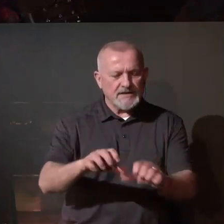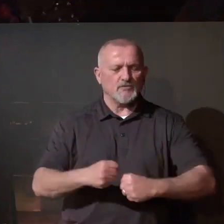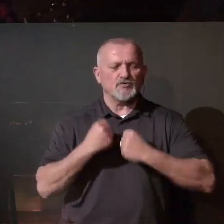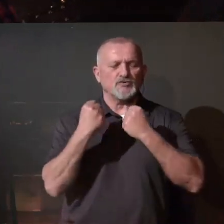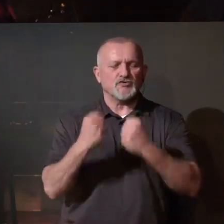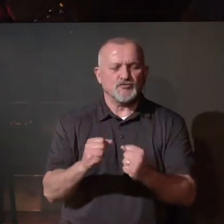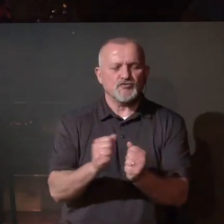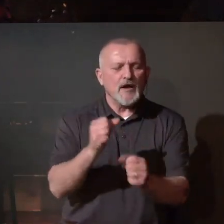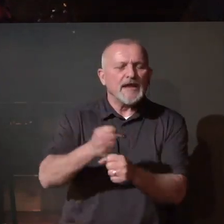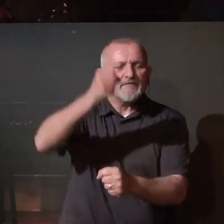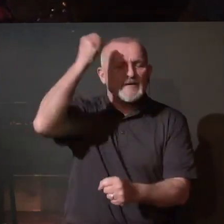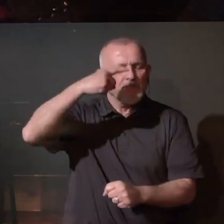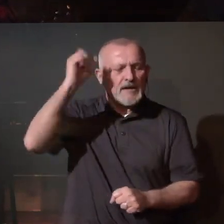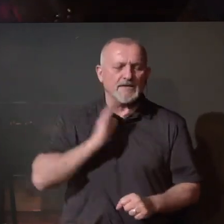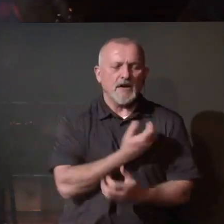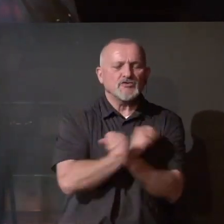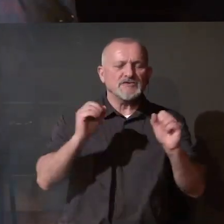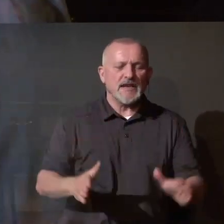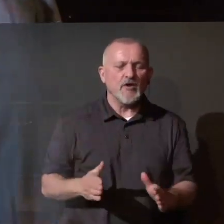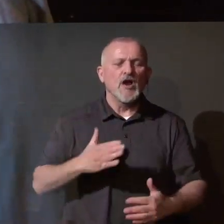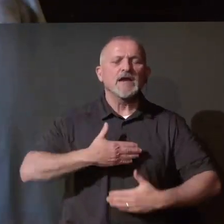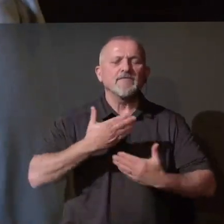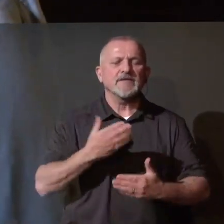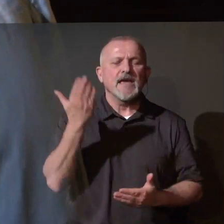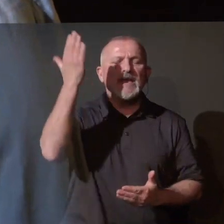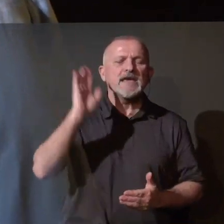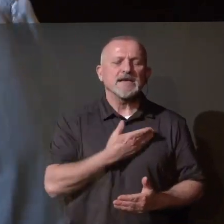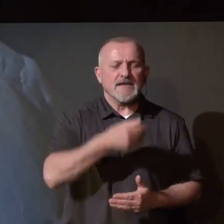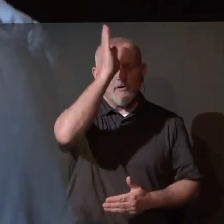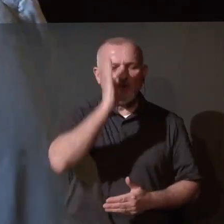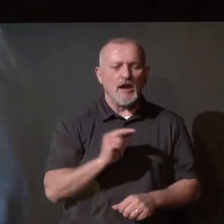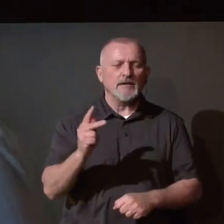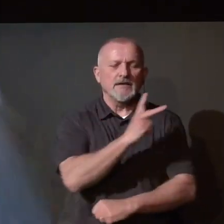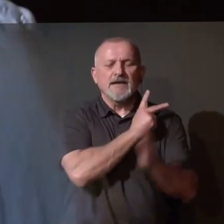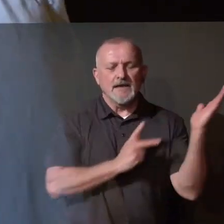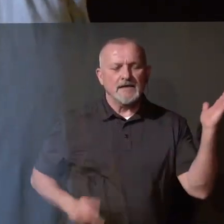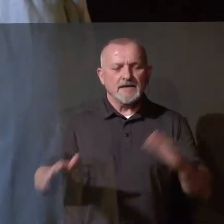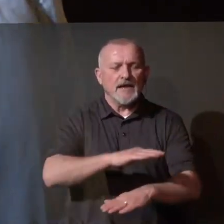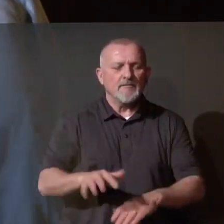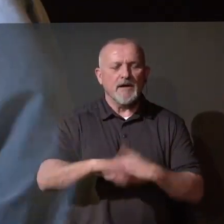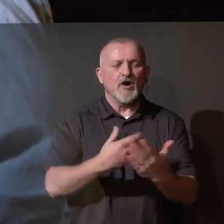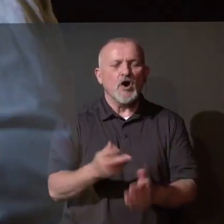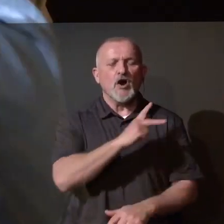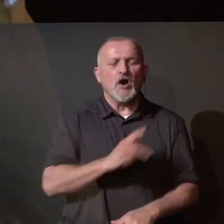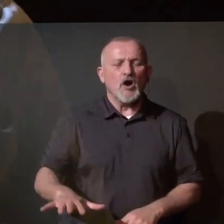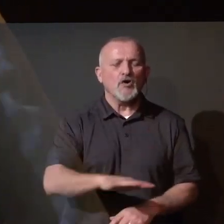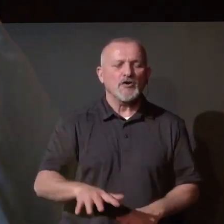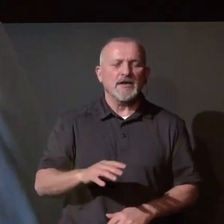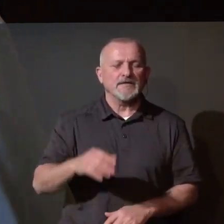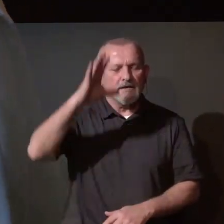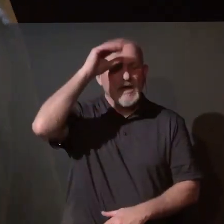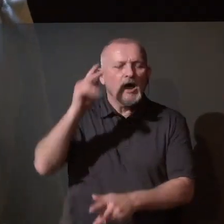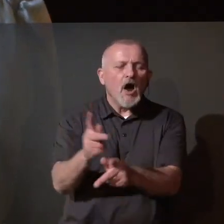Savior, professing his name. He is our God. He is the King of all kings, our Savior, our Shepherd. He is the beginning and the end